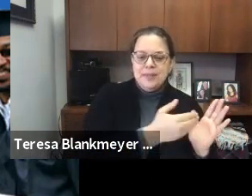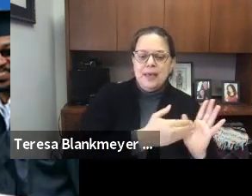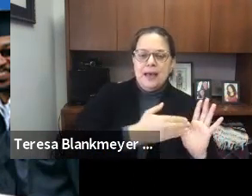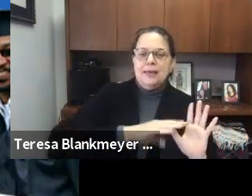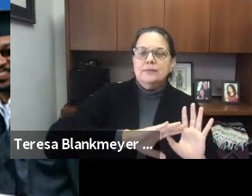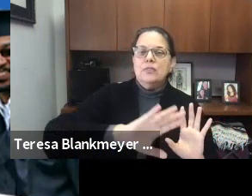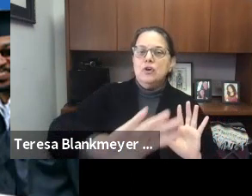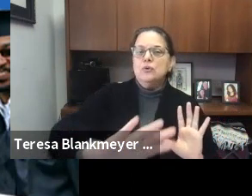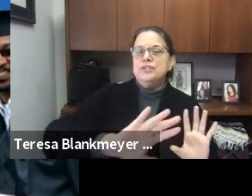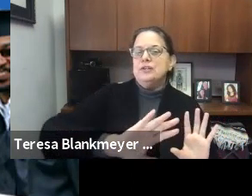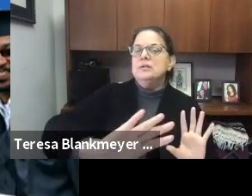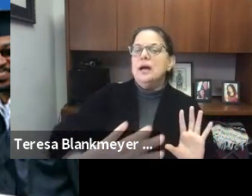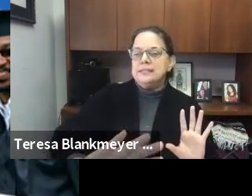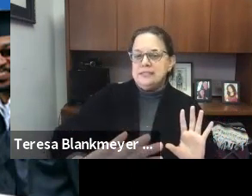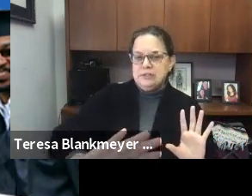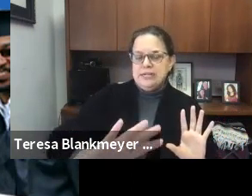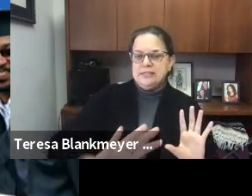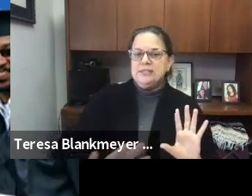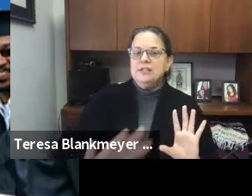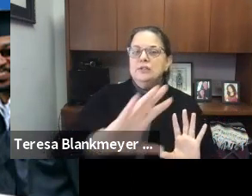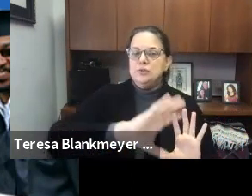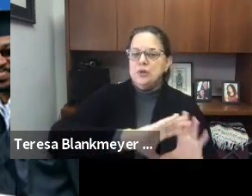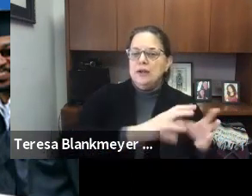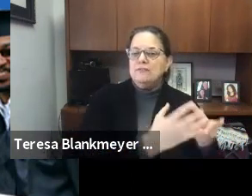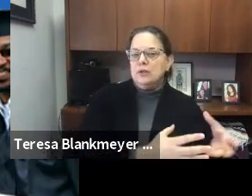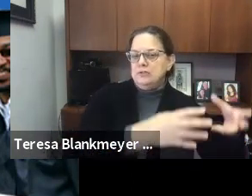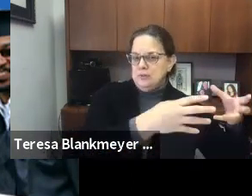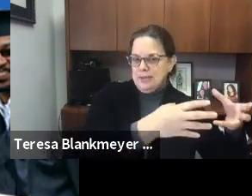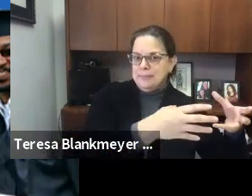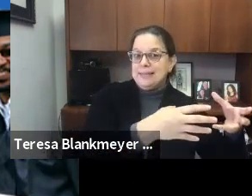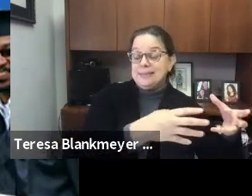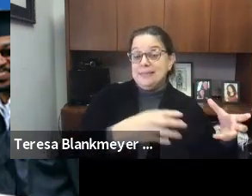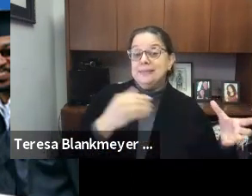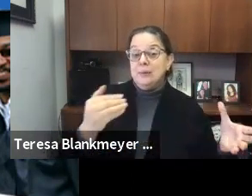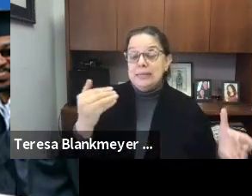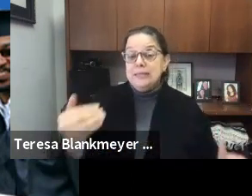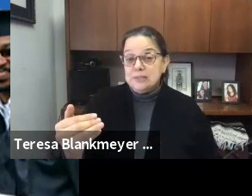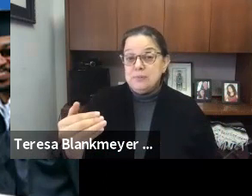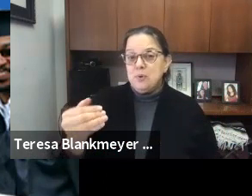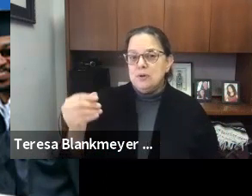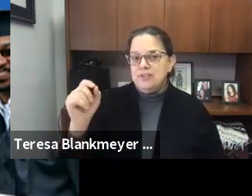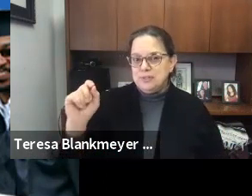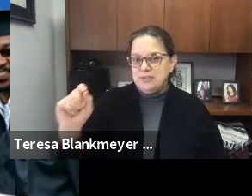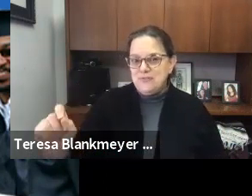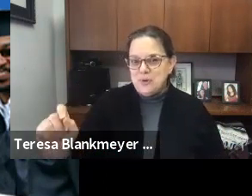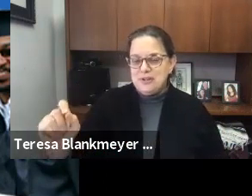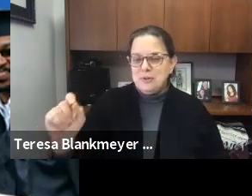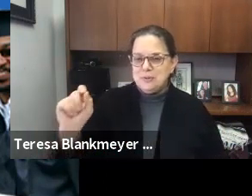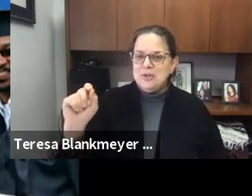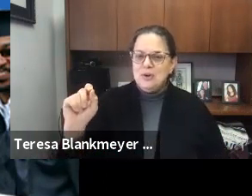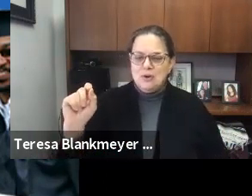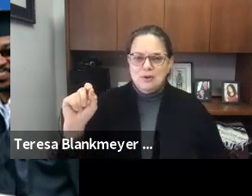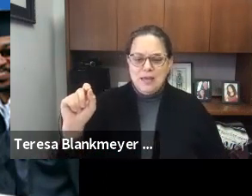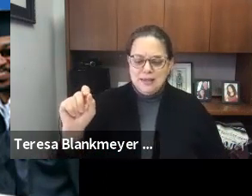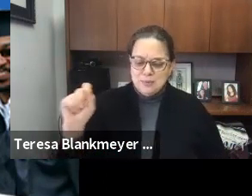editing, and those that are not serious do not fall into that basket. Now, in this report, there is a